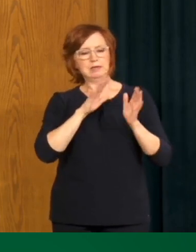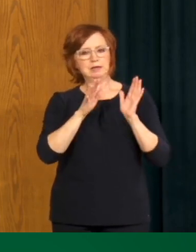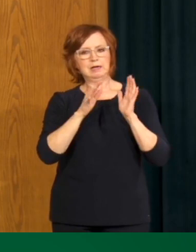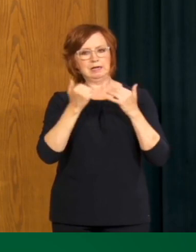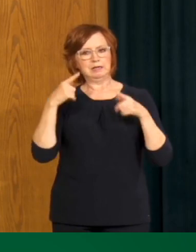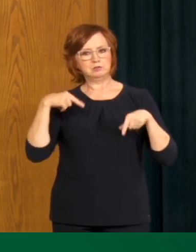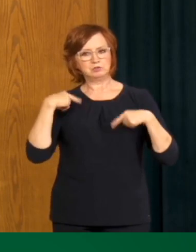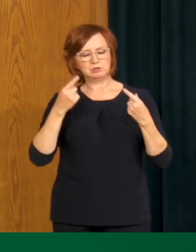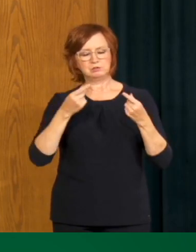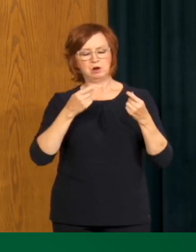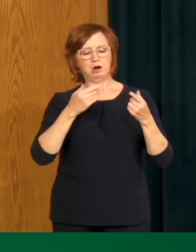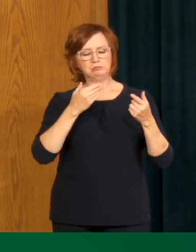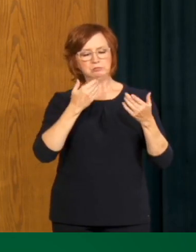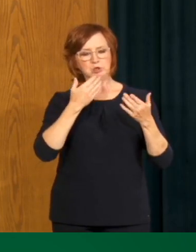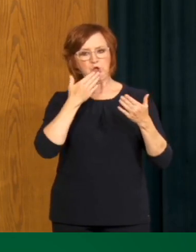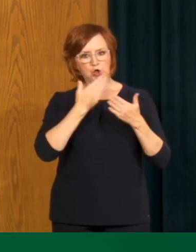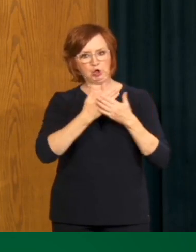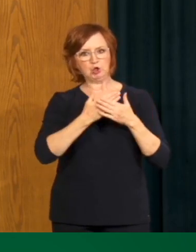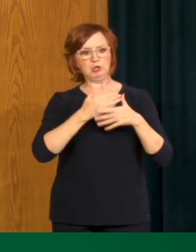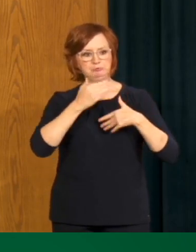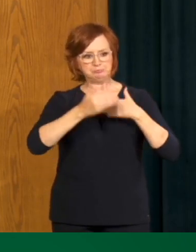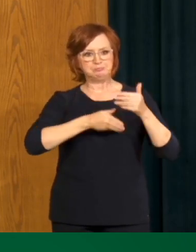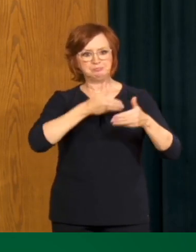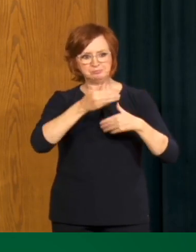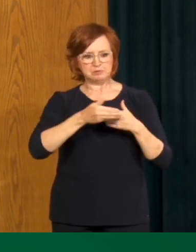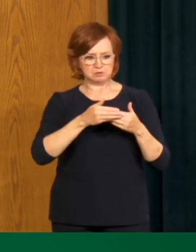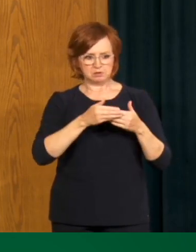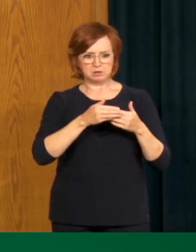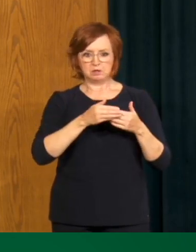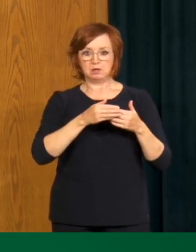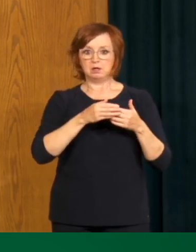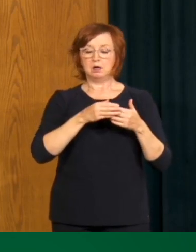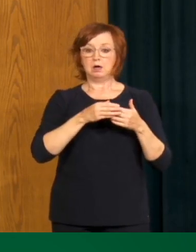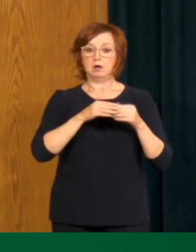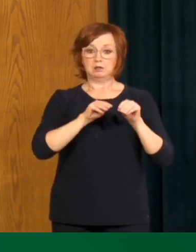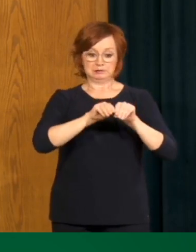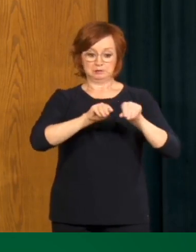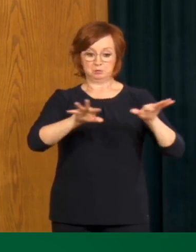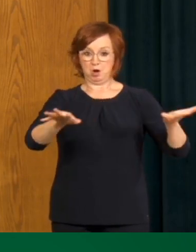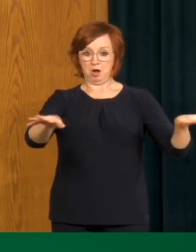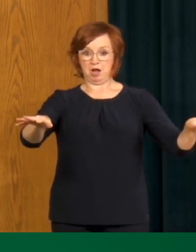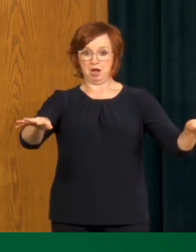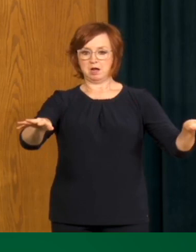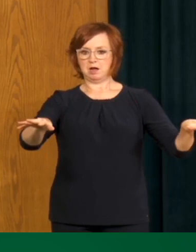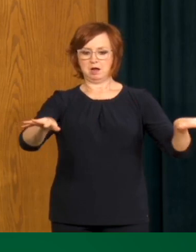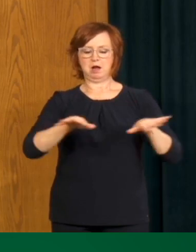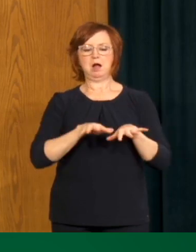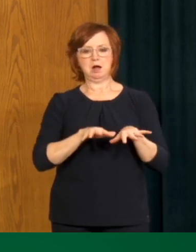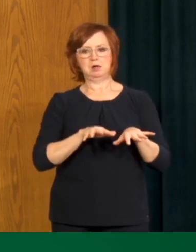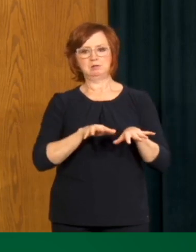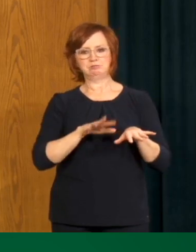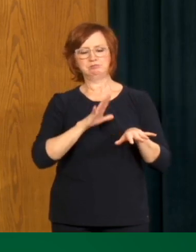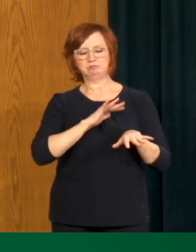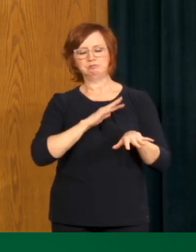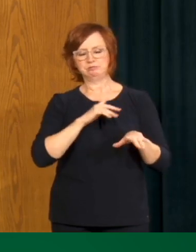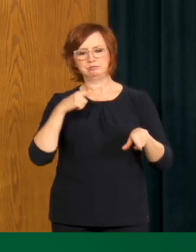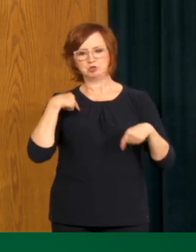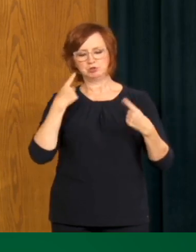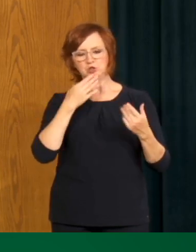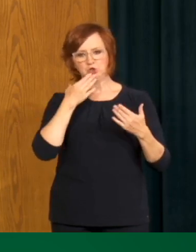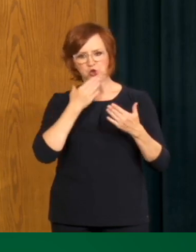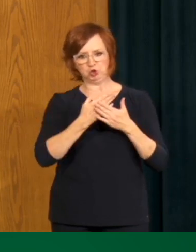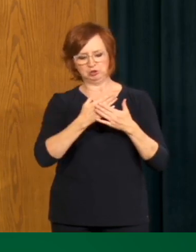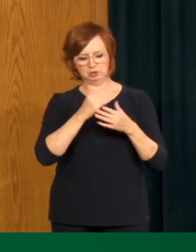time again, and it's important for us to continue to ensure that capacity is available and quite likely grow it as we open